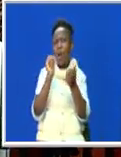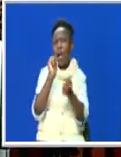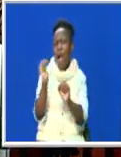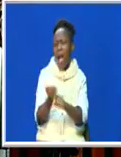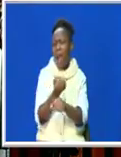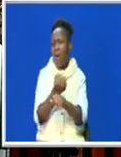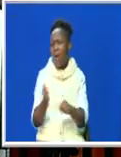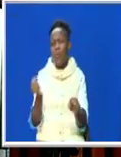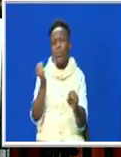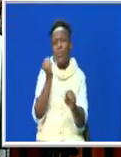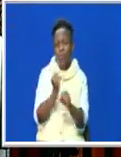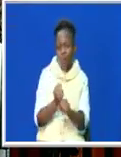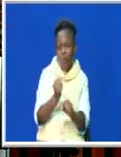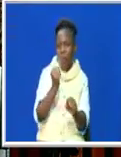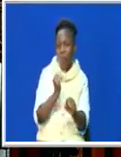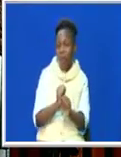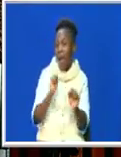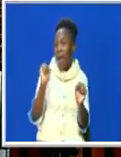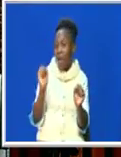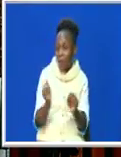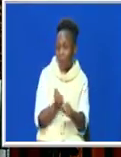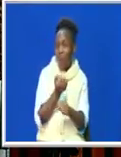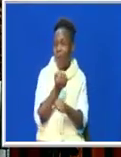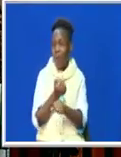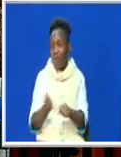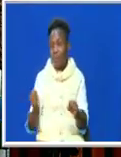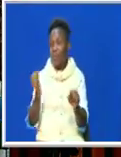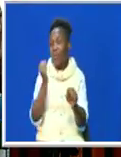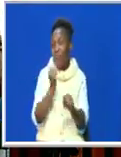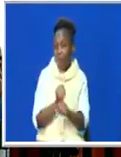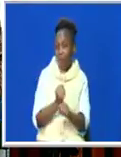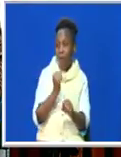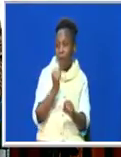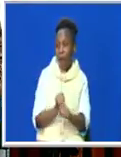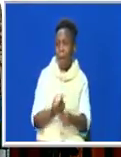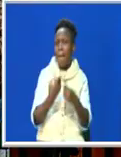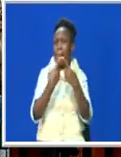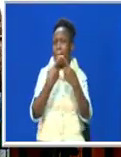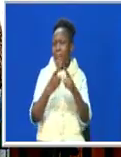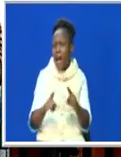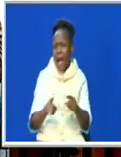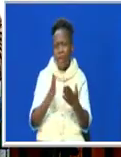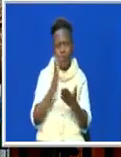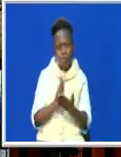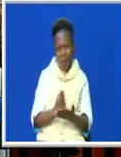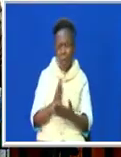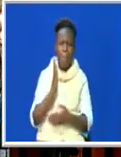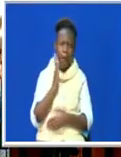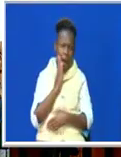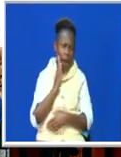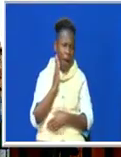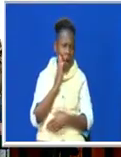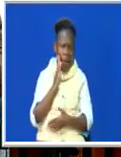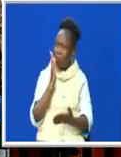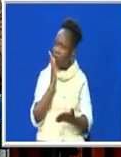fanya kazi, haiwezi fanya kazi. Lakini mpenzi mama we,